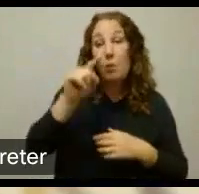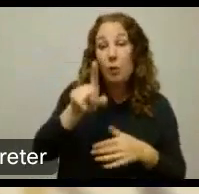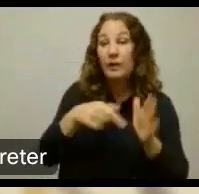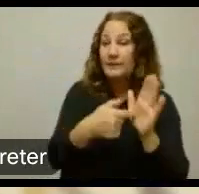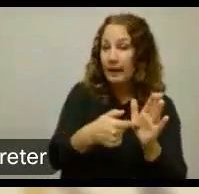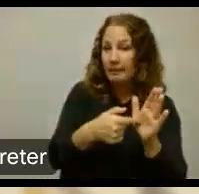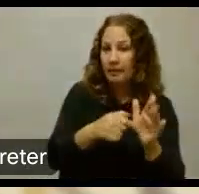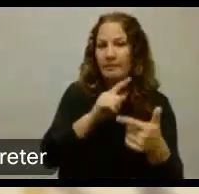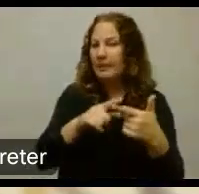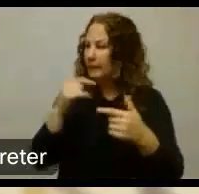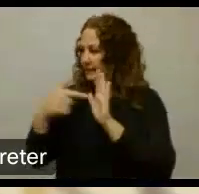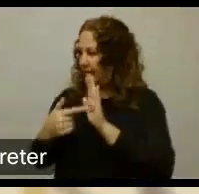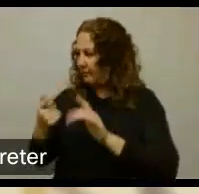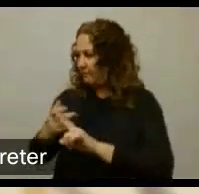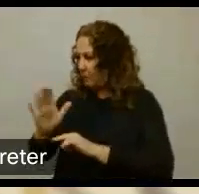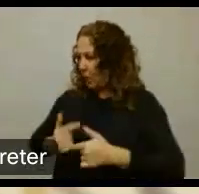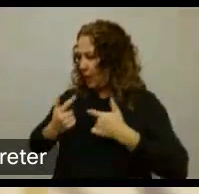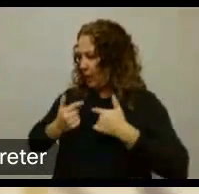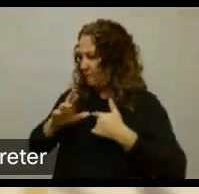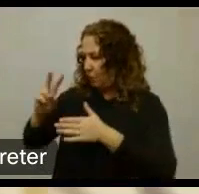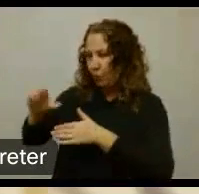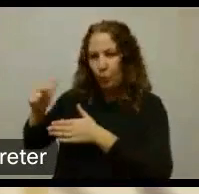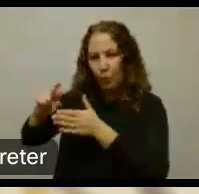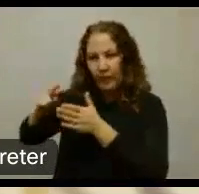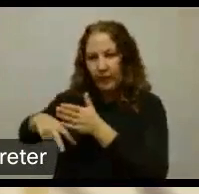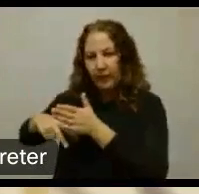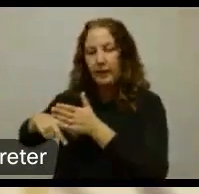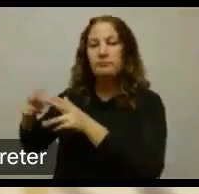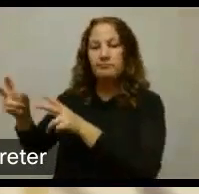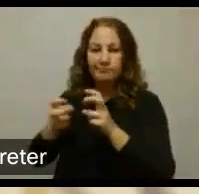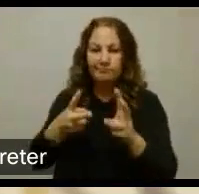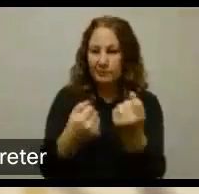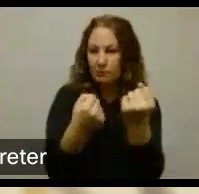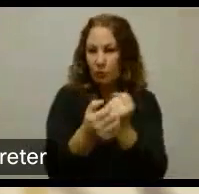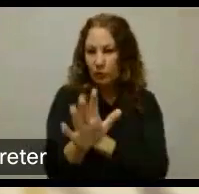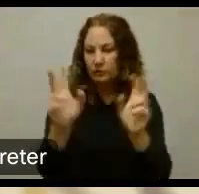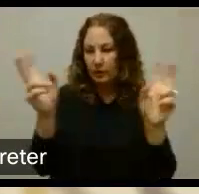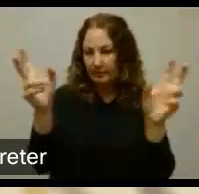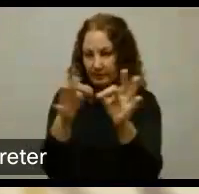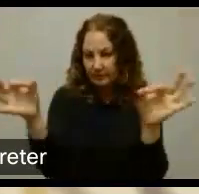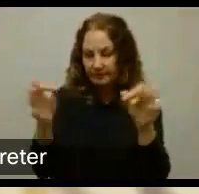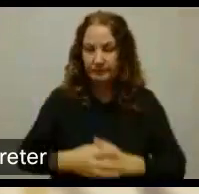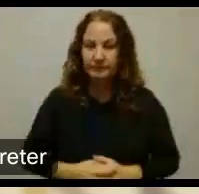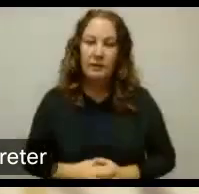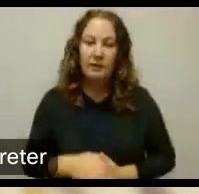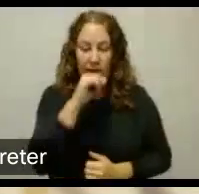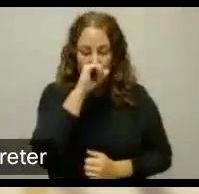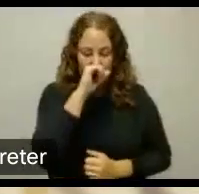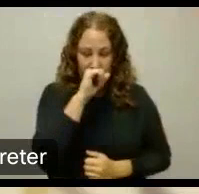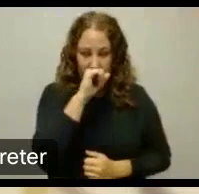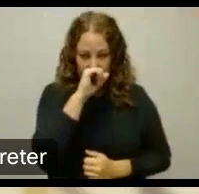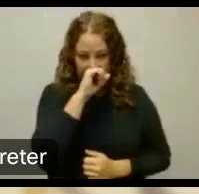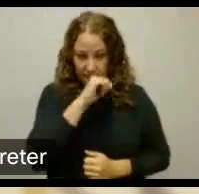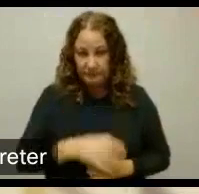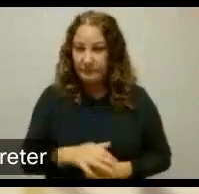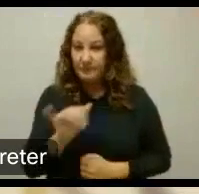of example from your life or from readings that you've done that work to support your topic sentence. You could also